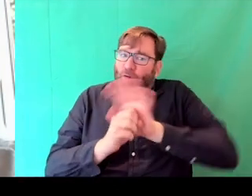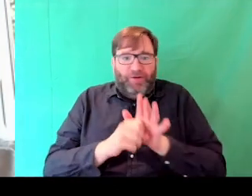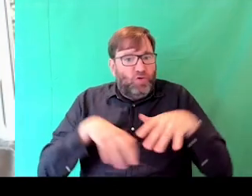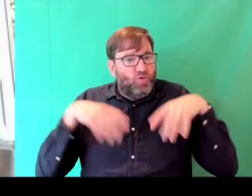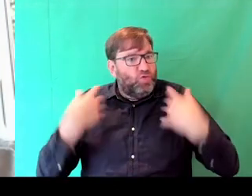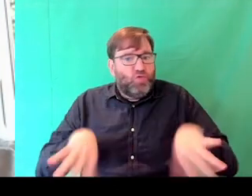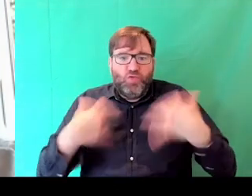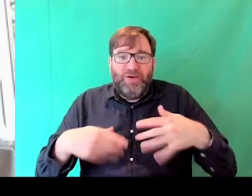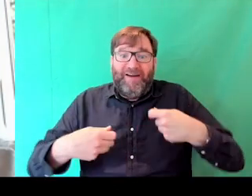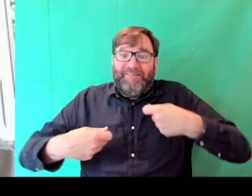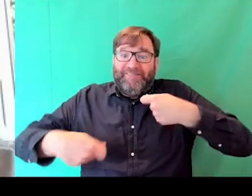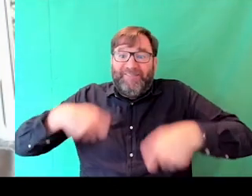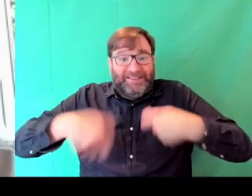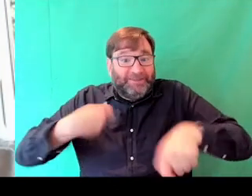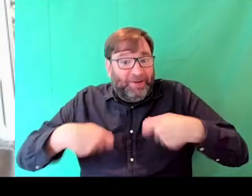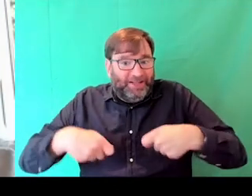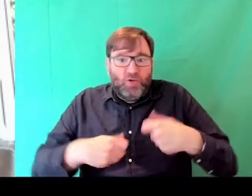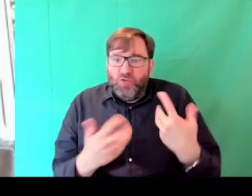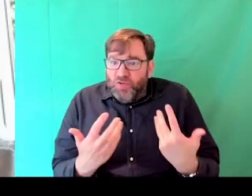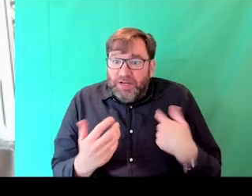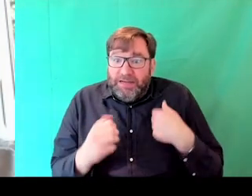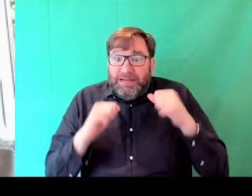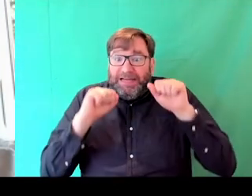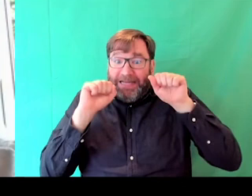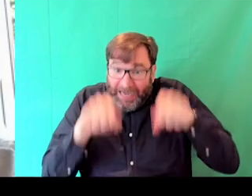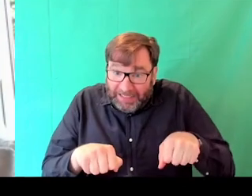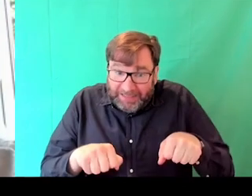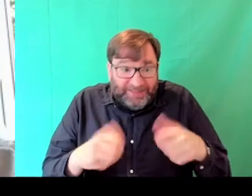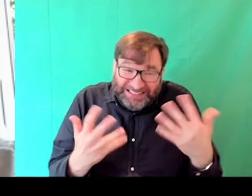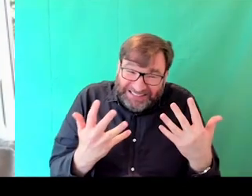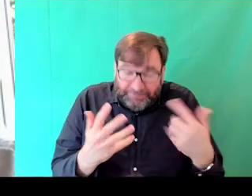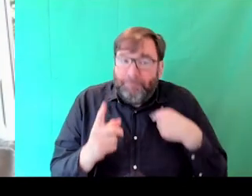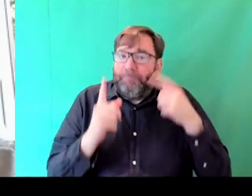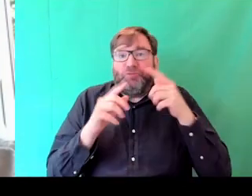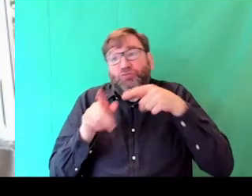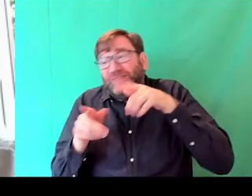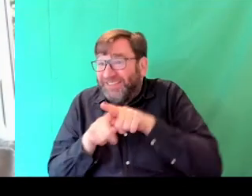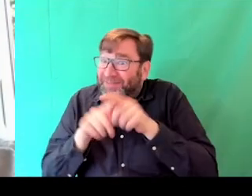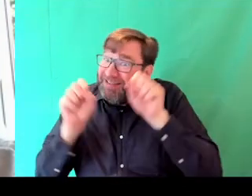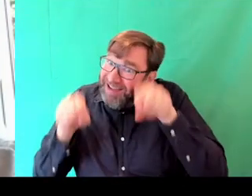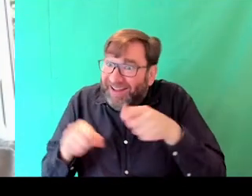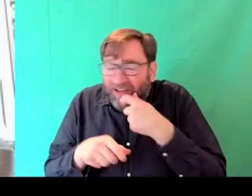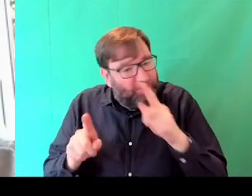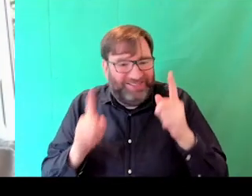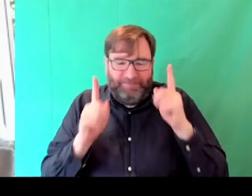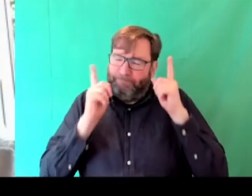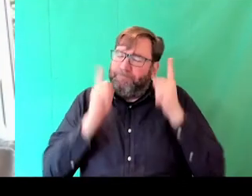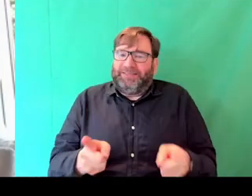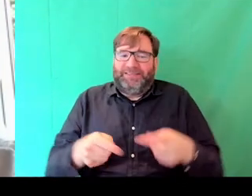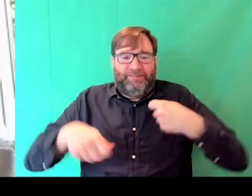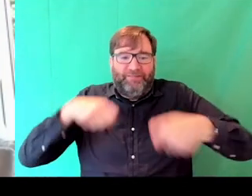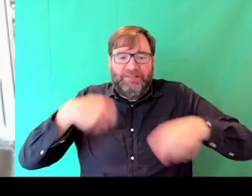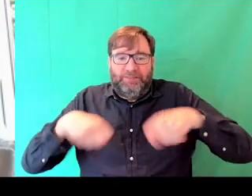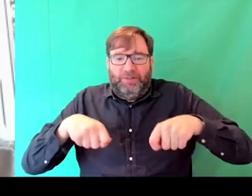me and really help kind of tell that story at BP, but also just really always having in mind that we're